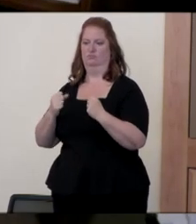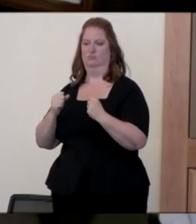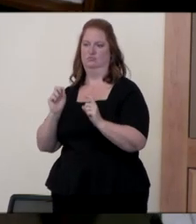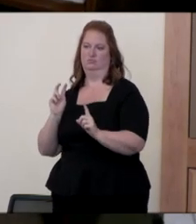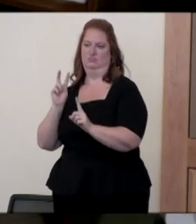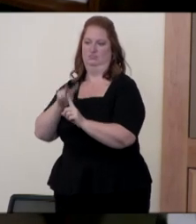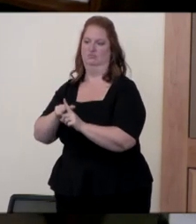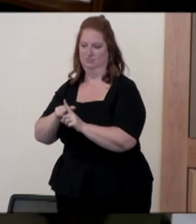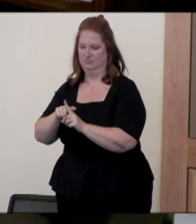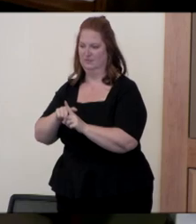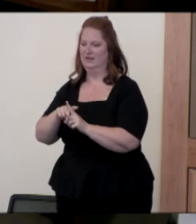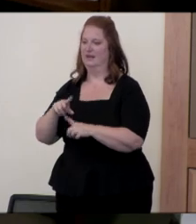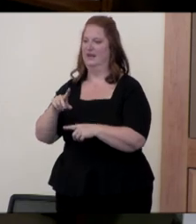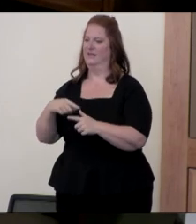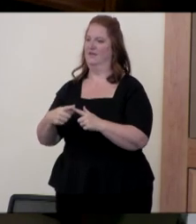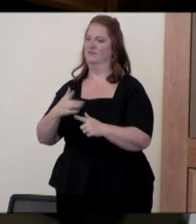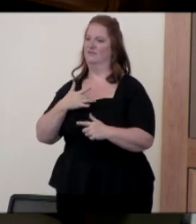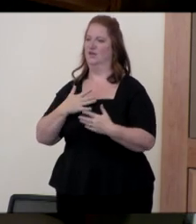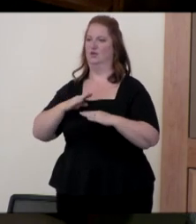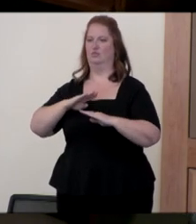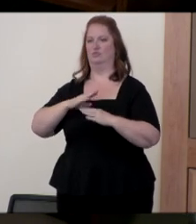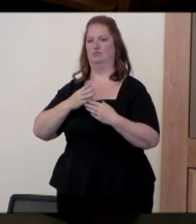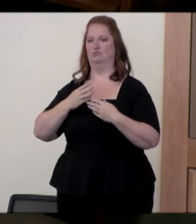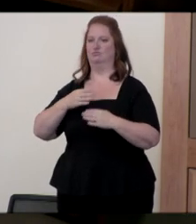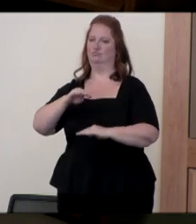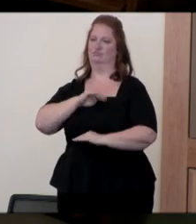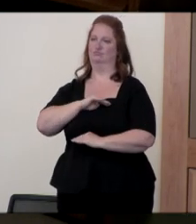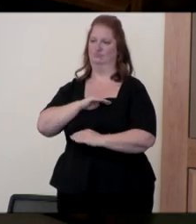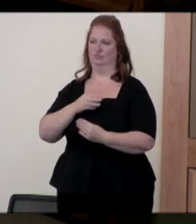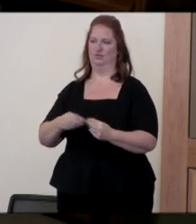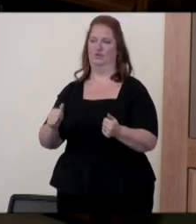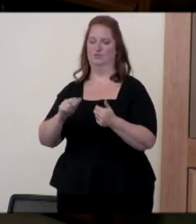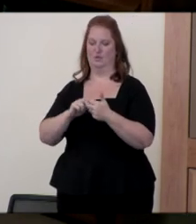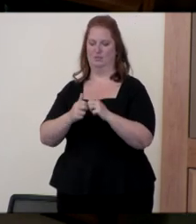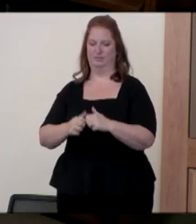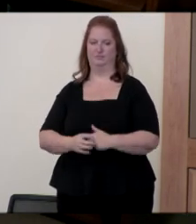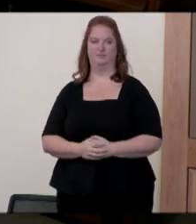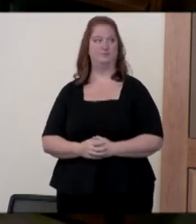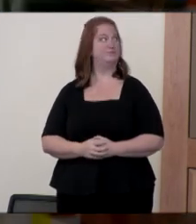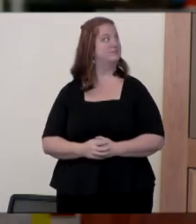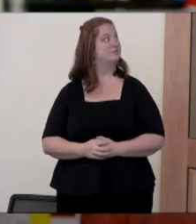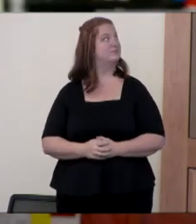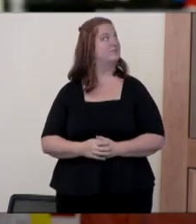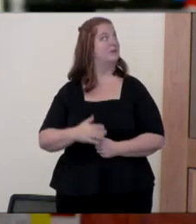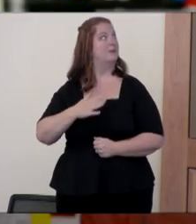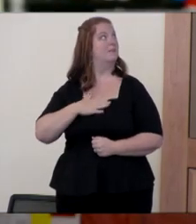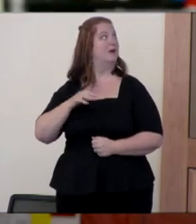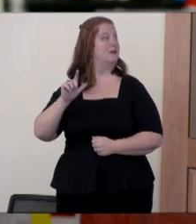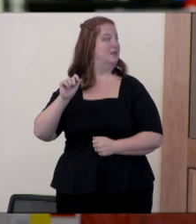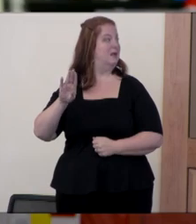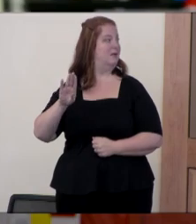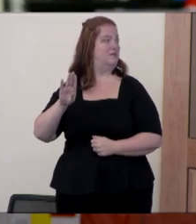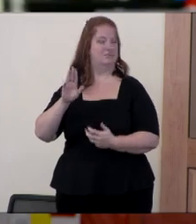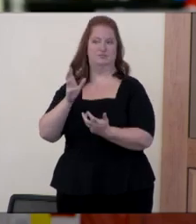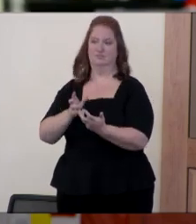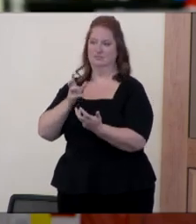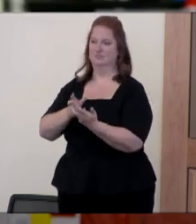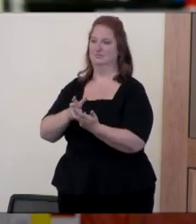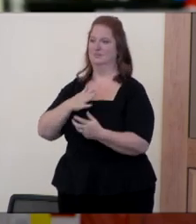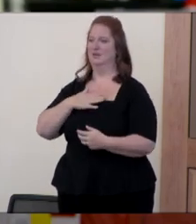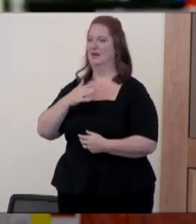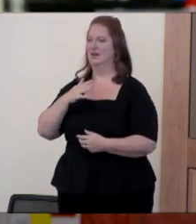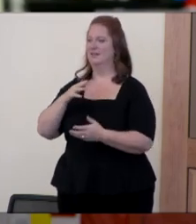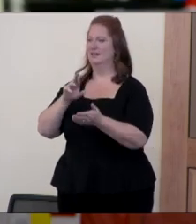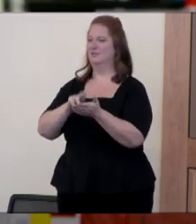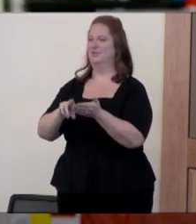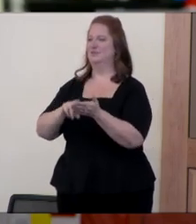then have the satisfaction of solving that problem. The lab that I'm working now is pretty much the exact match to my initial research interests. I was